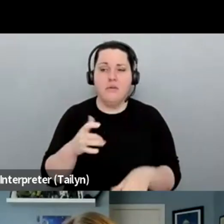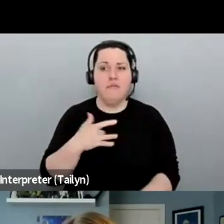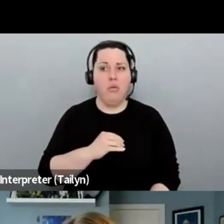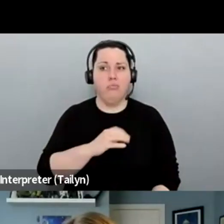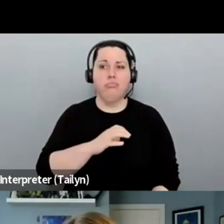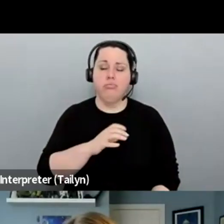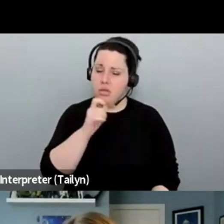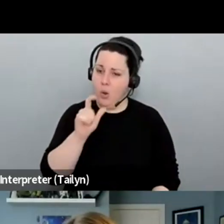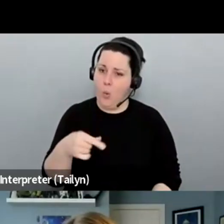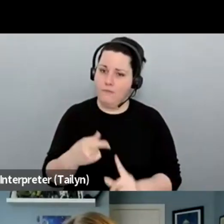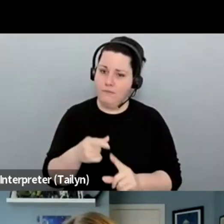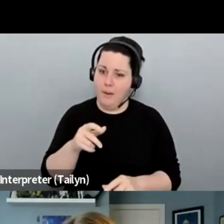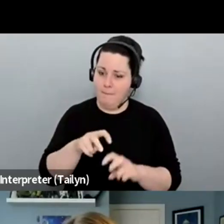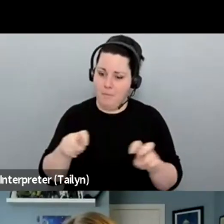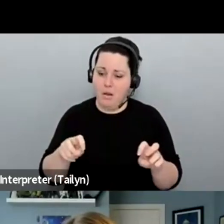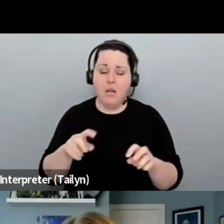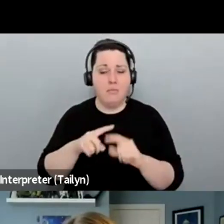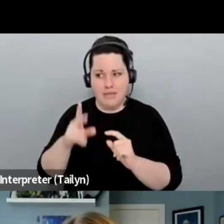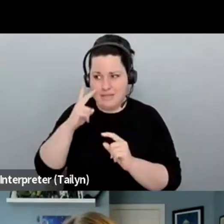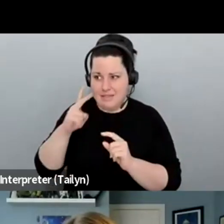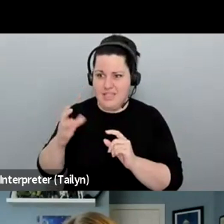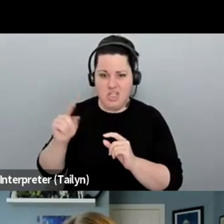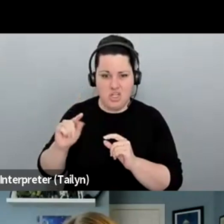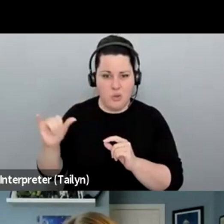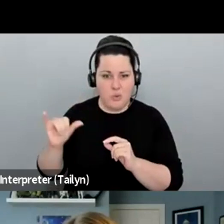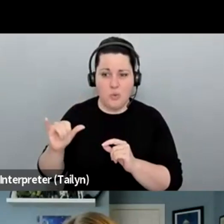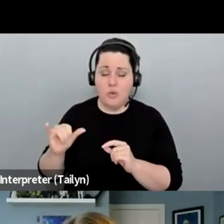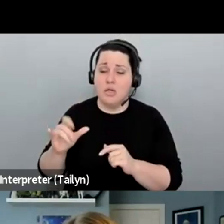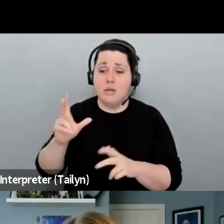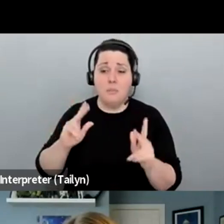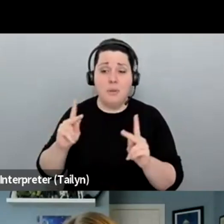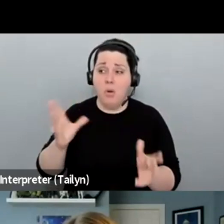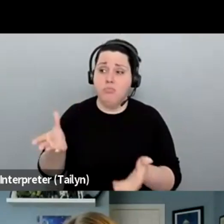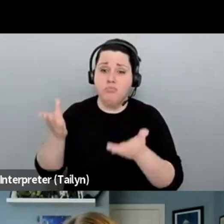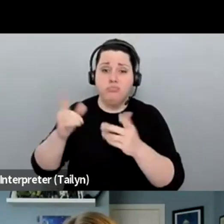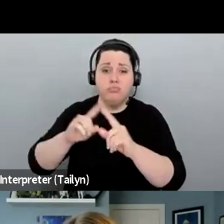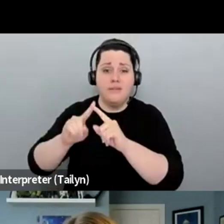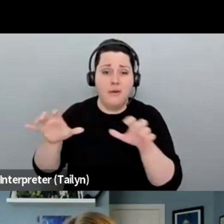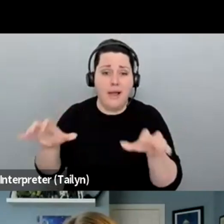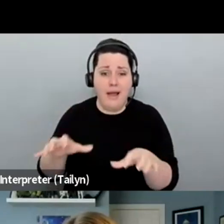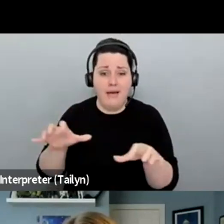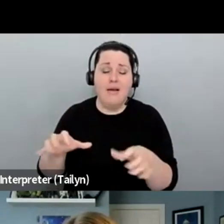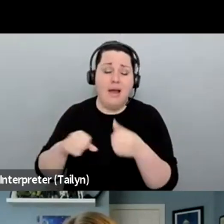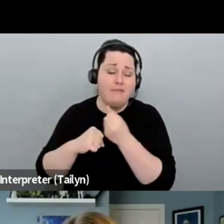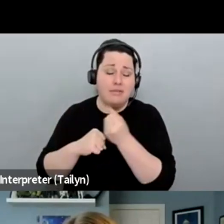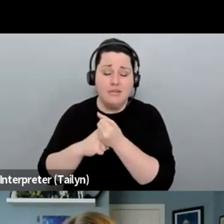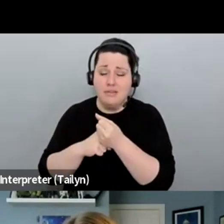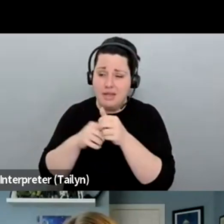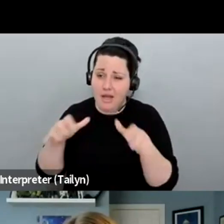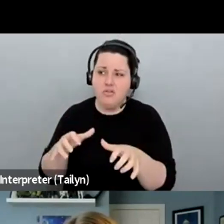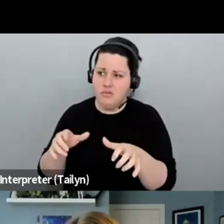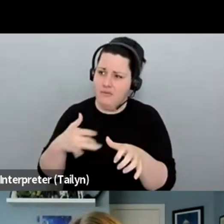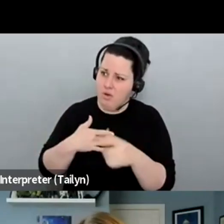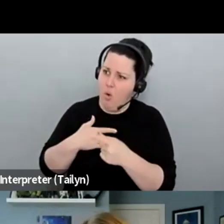not only from our panelists, but seeing it in the chat, is seeing folks uplifting different advocacy actions that they are finding unique to the